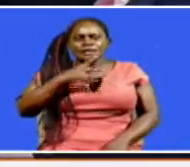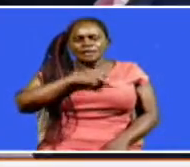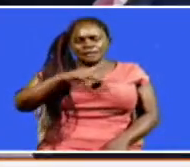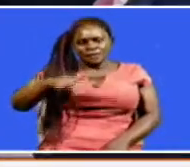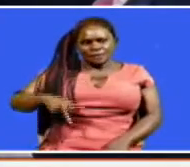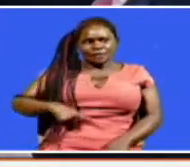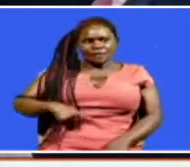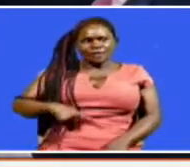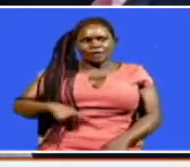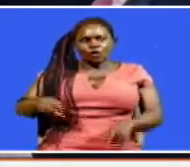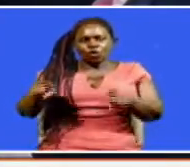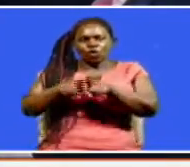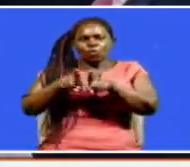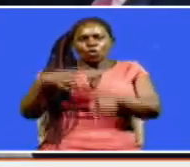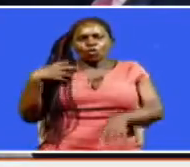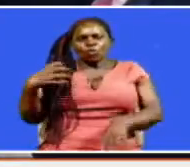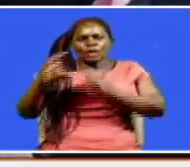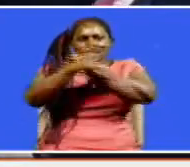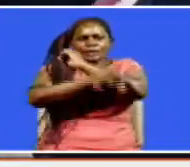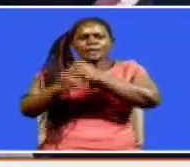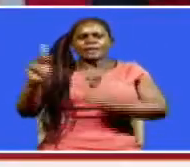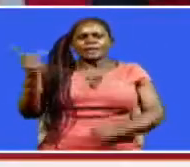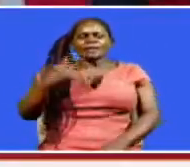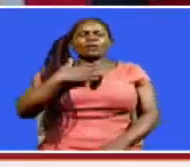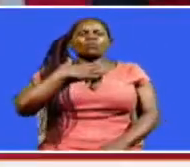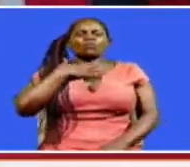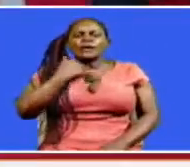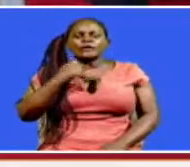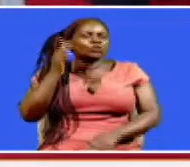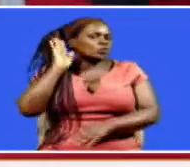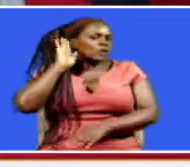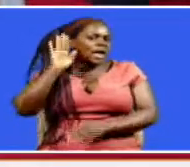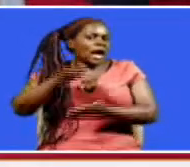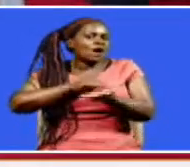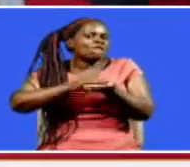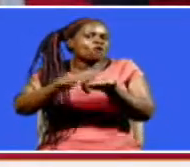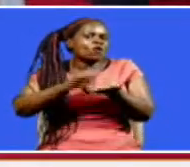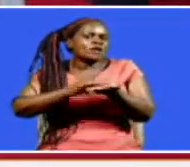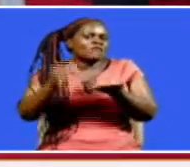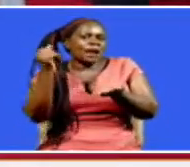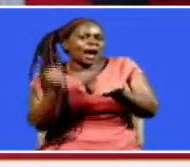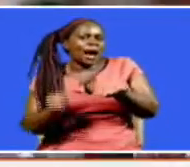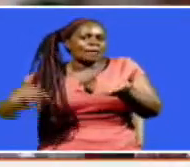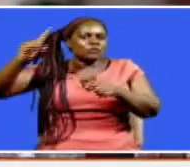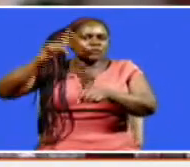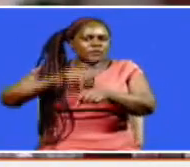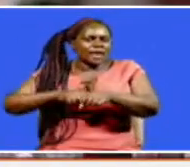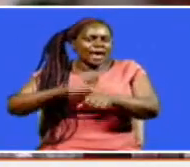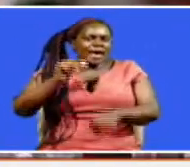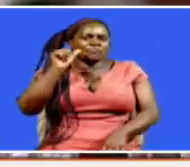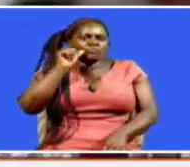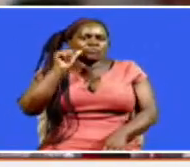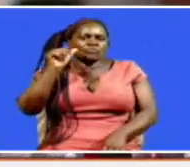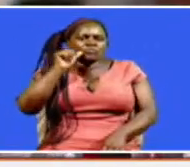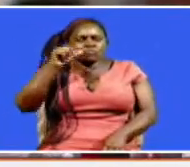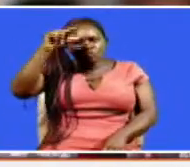to a Commonwealth country. Kenyans were eager for an apology in regards to abuses during the British colonial